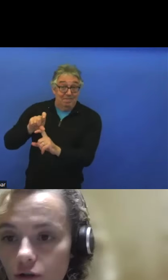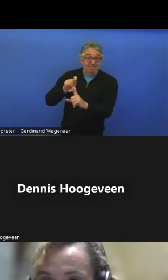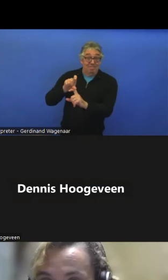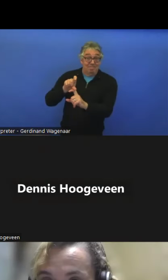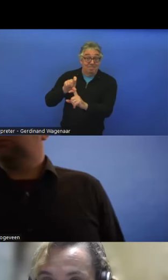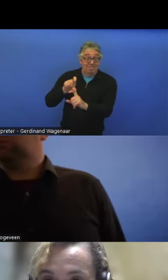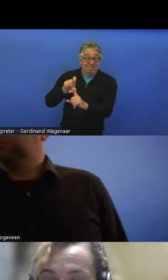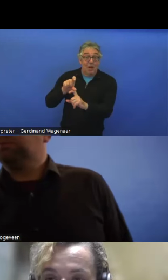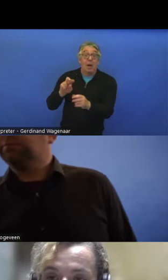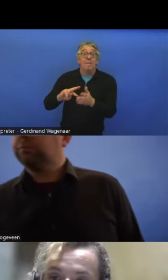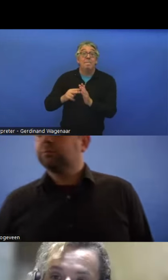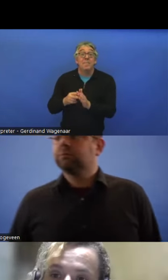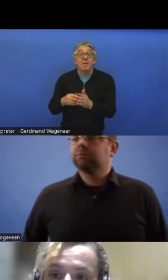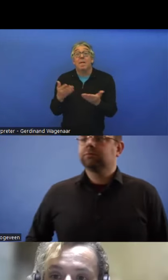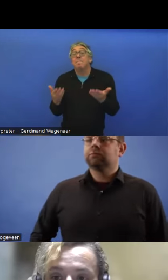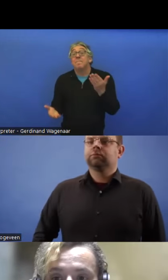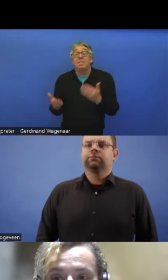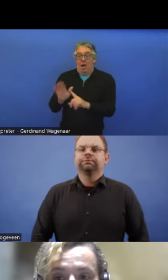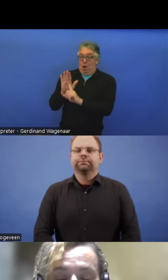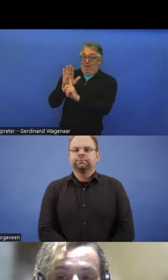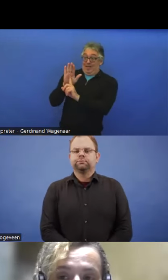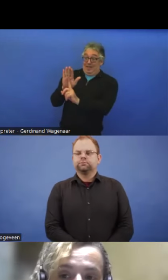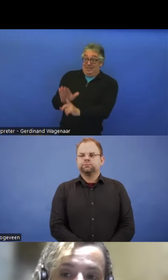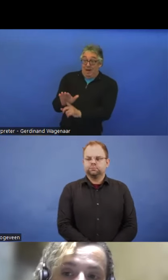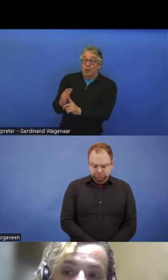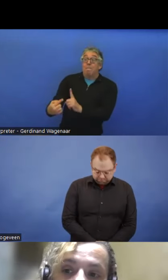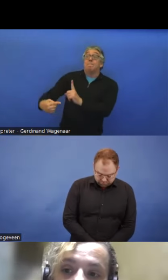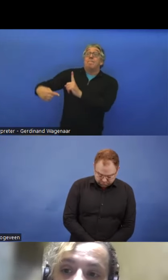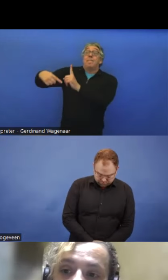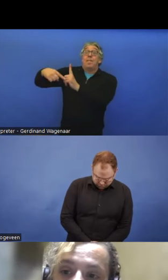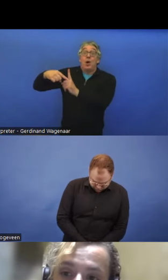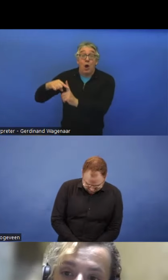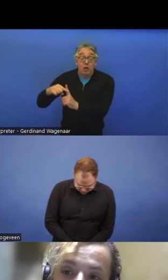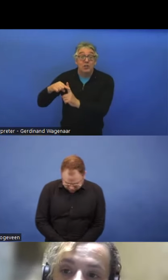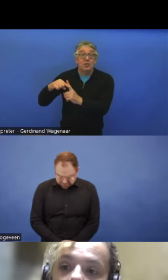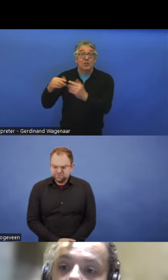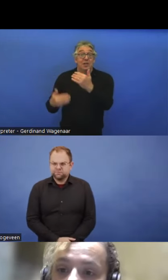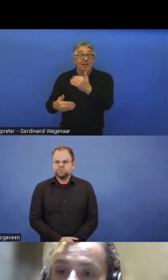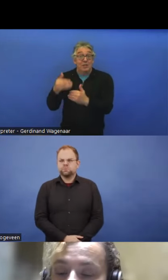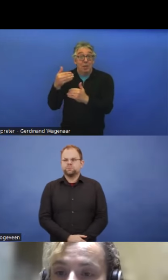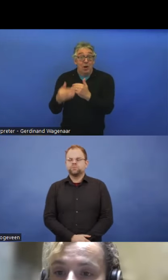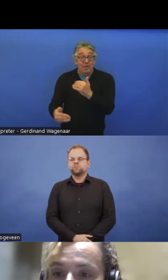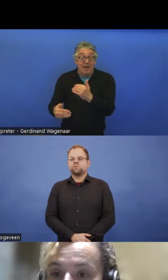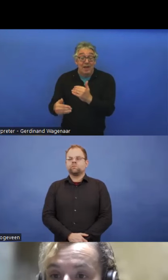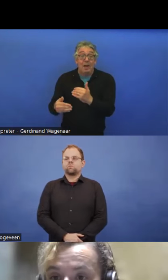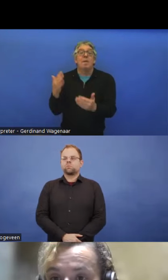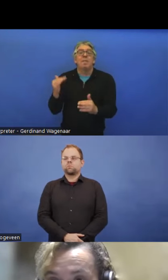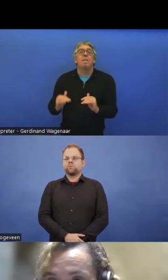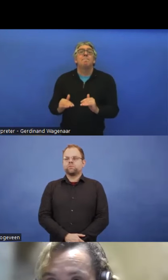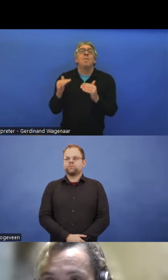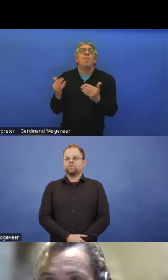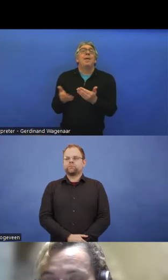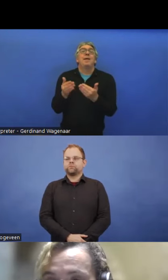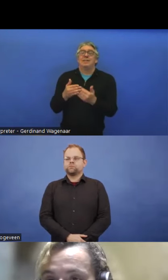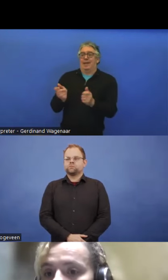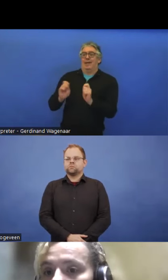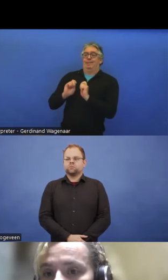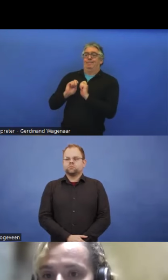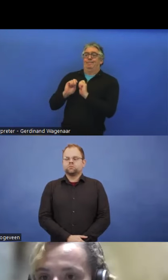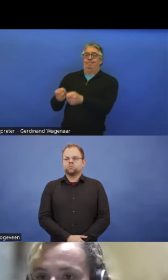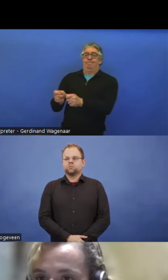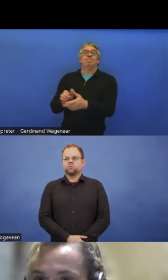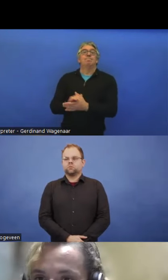much greater. So if you take into consideration the disabilities and how discrimination impact their daily life, then